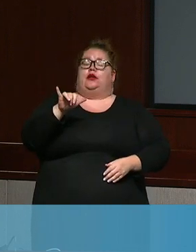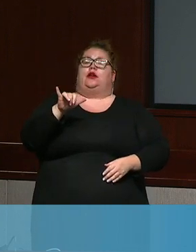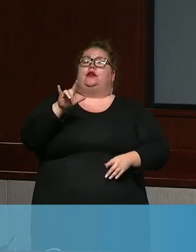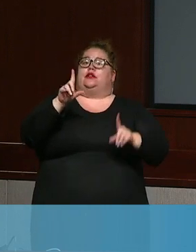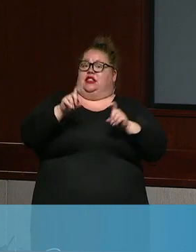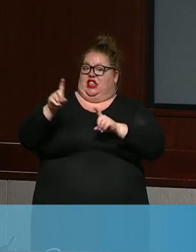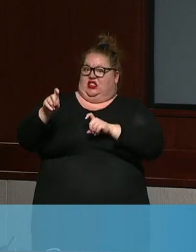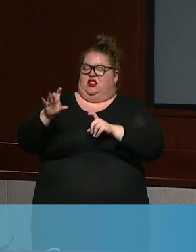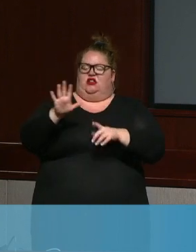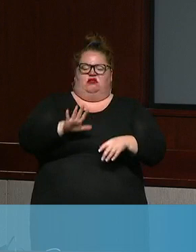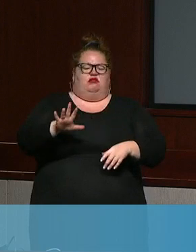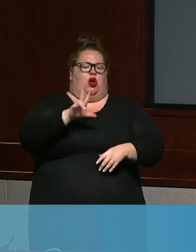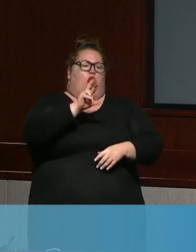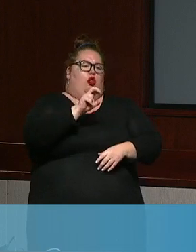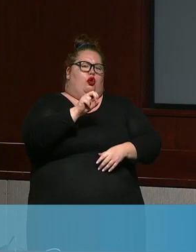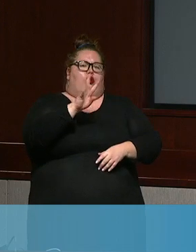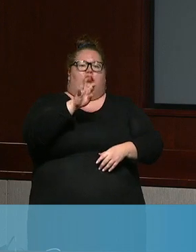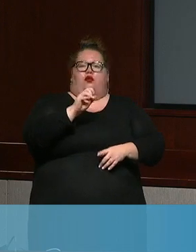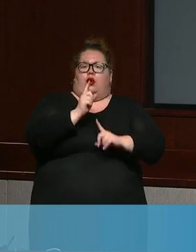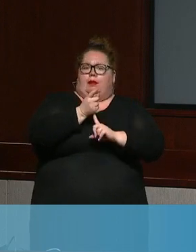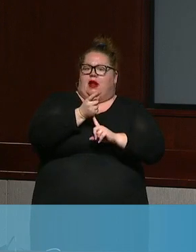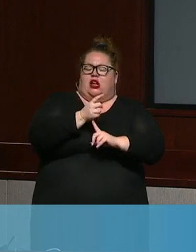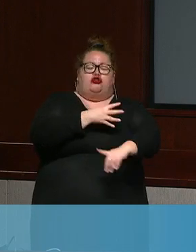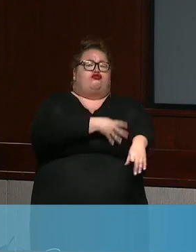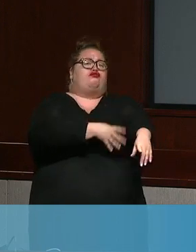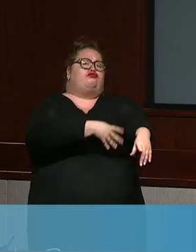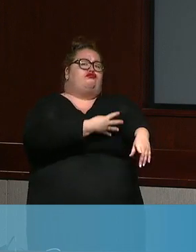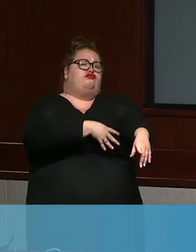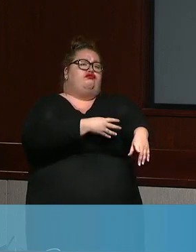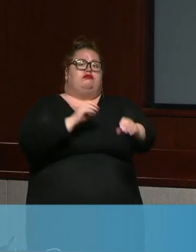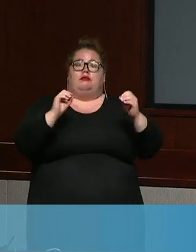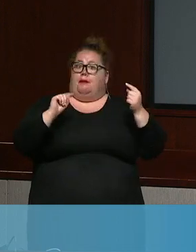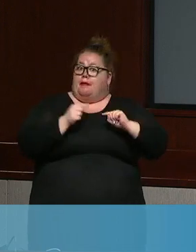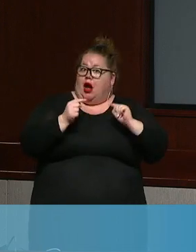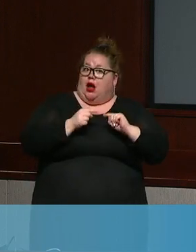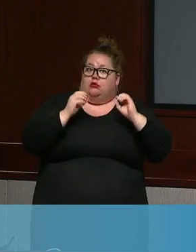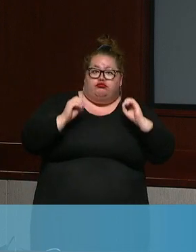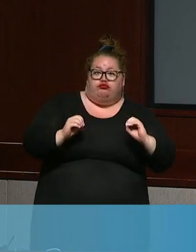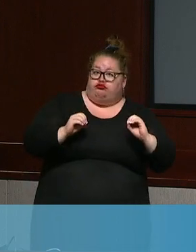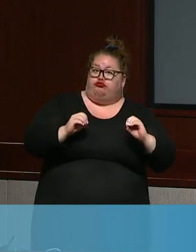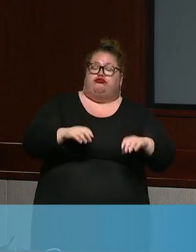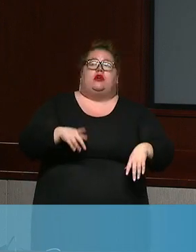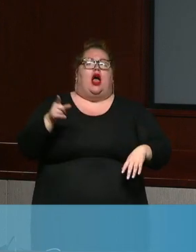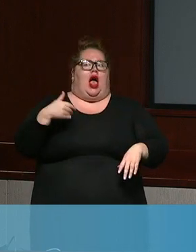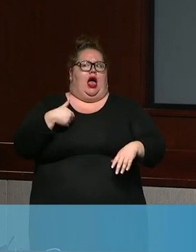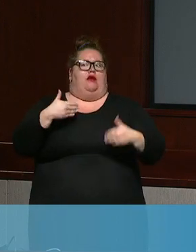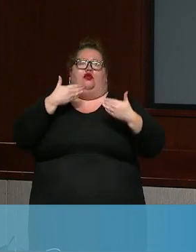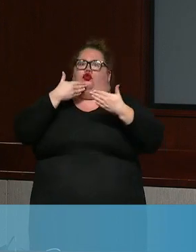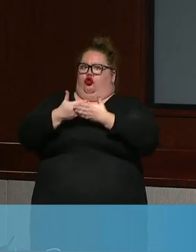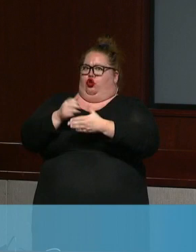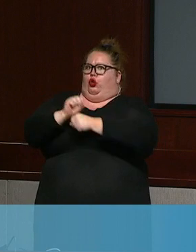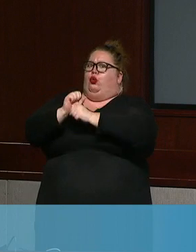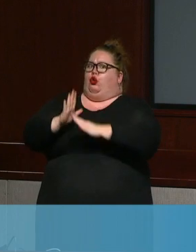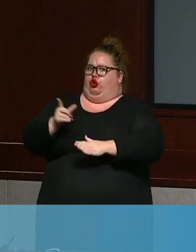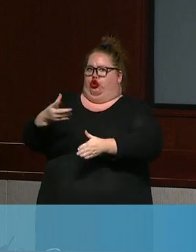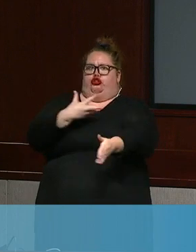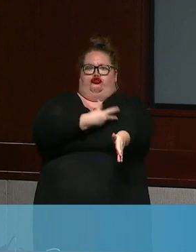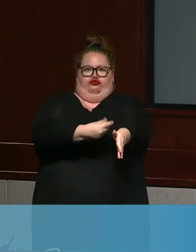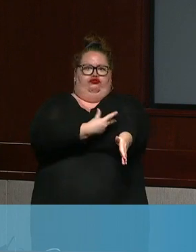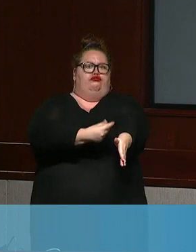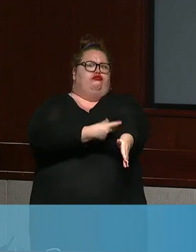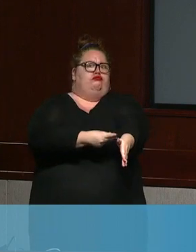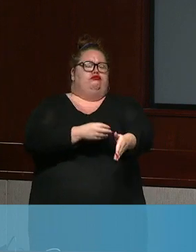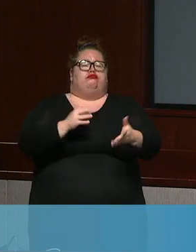minute process. It's absolutely painless. I make sure we hire very good phlebotomists, so you're not gonna have any